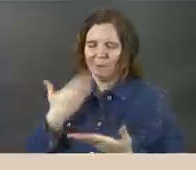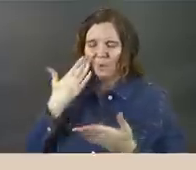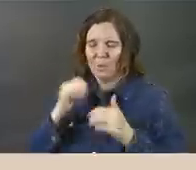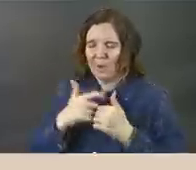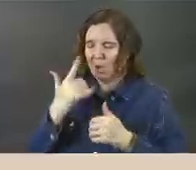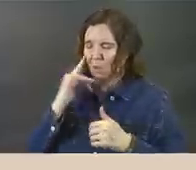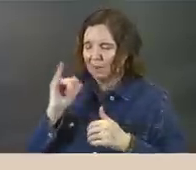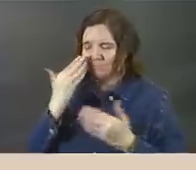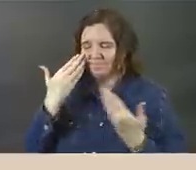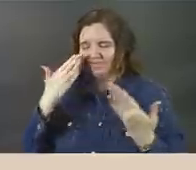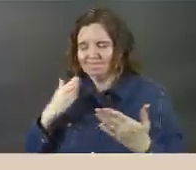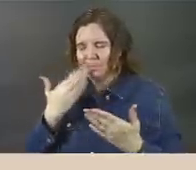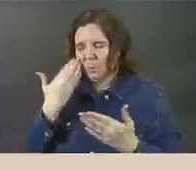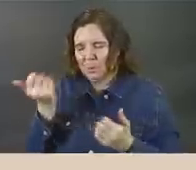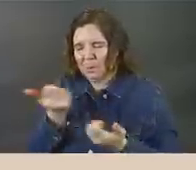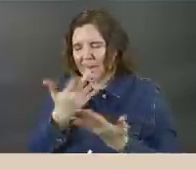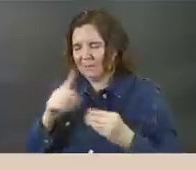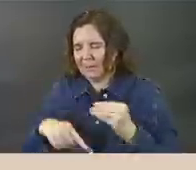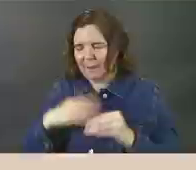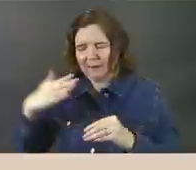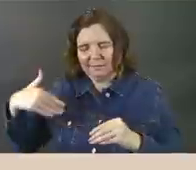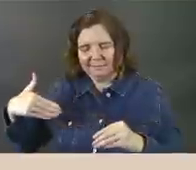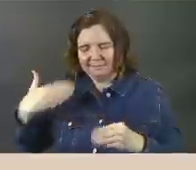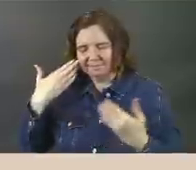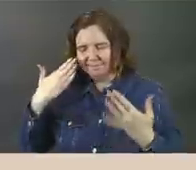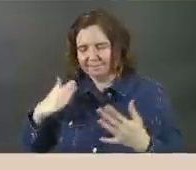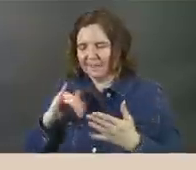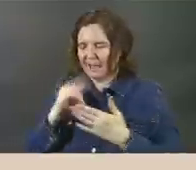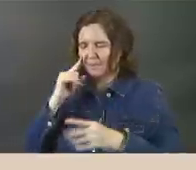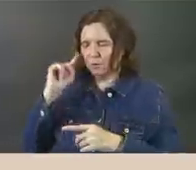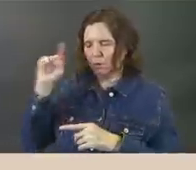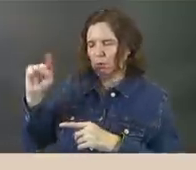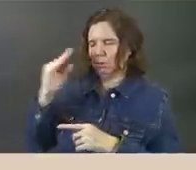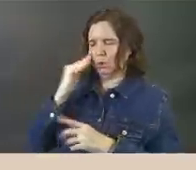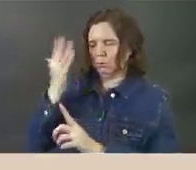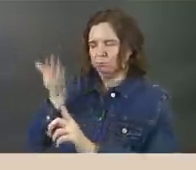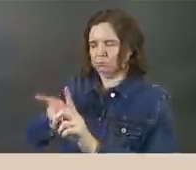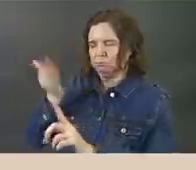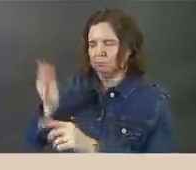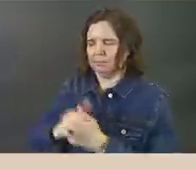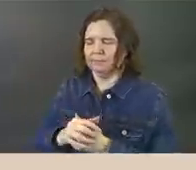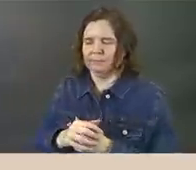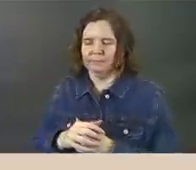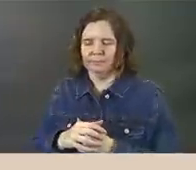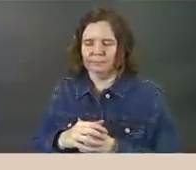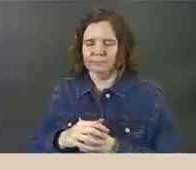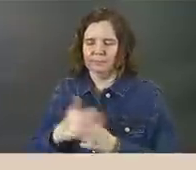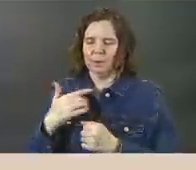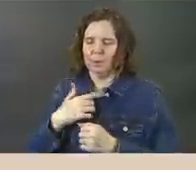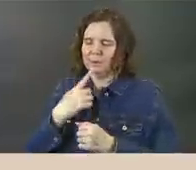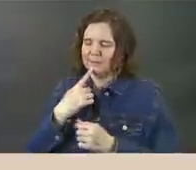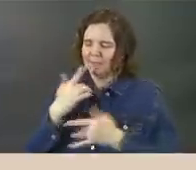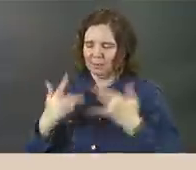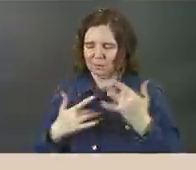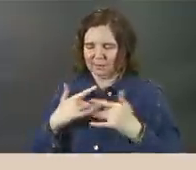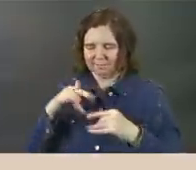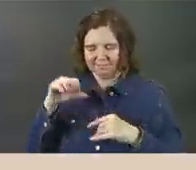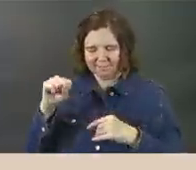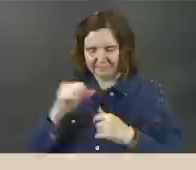how it's gonna look. God, we don't know everything about it. That's for you to know. But God, we say we're